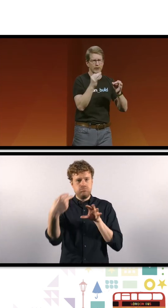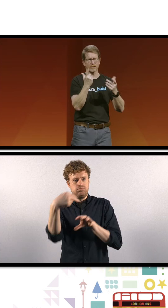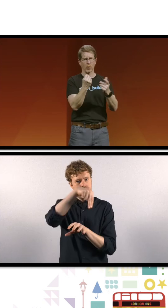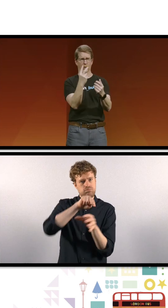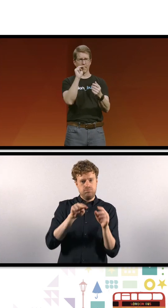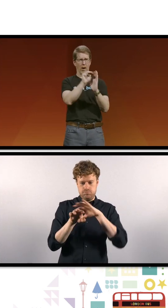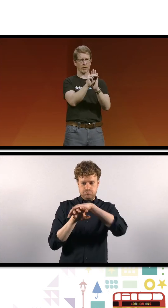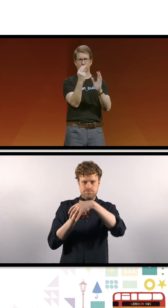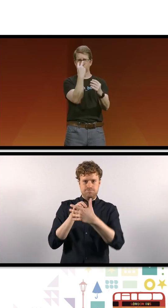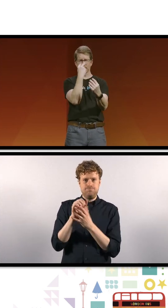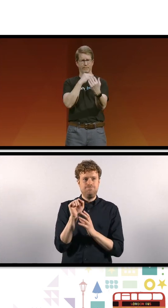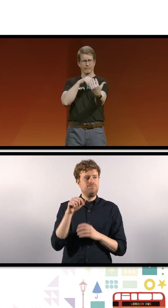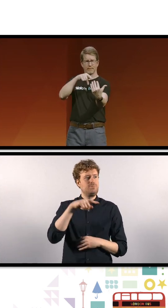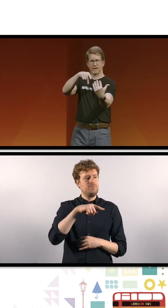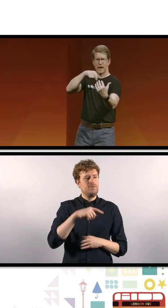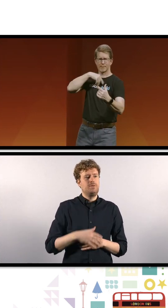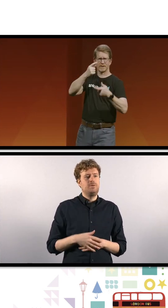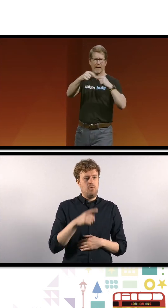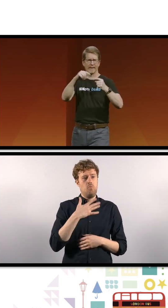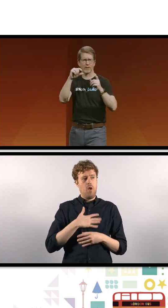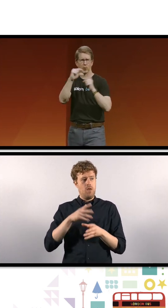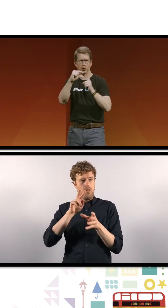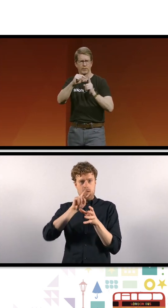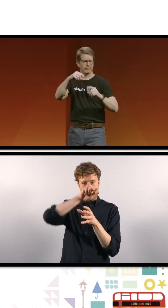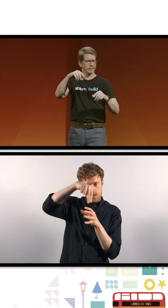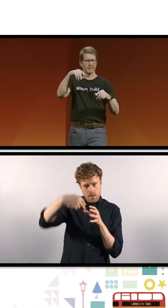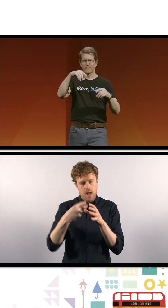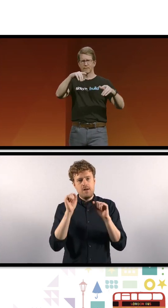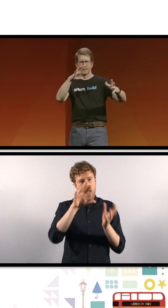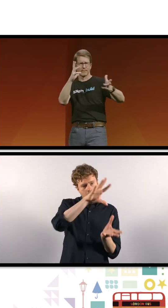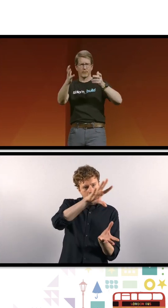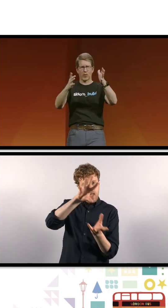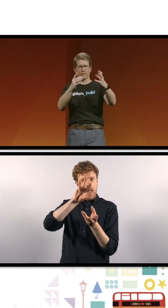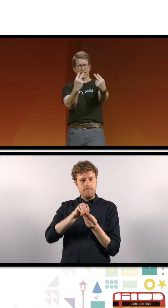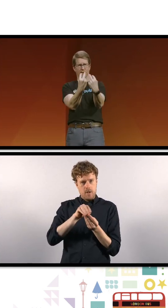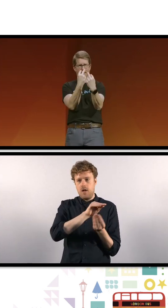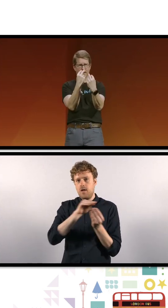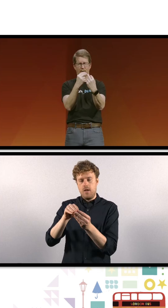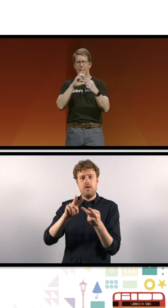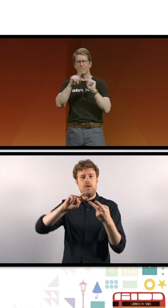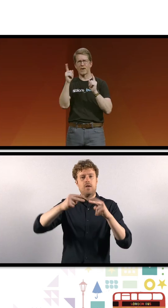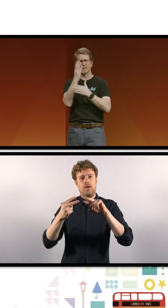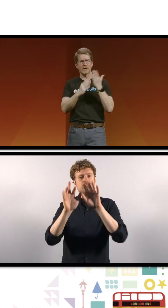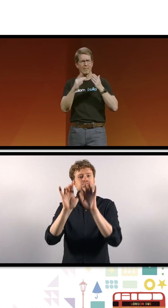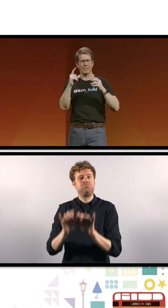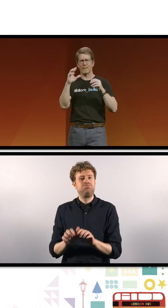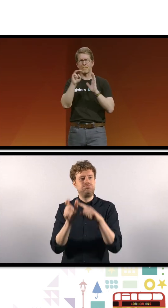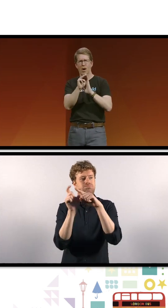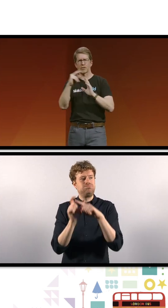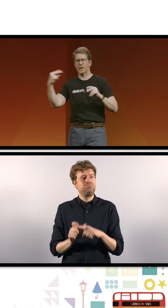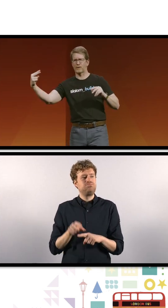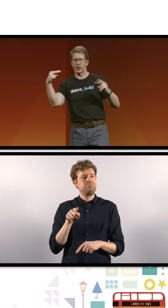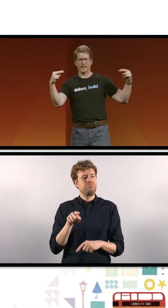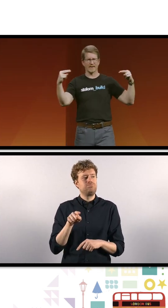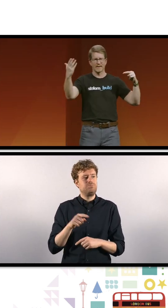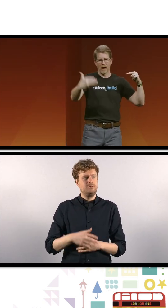The models might look in one direction. If I'm signing, a word and the